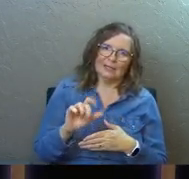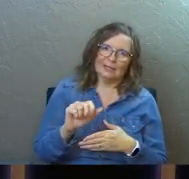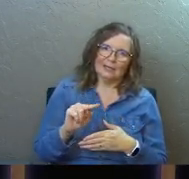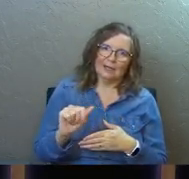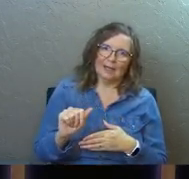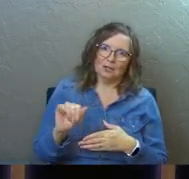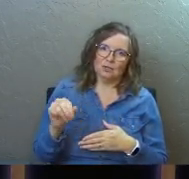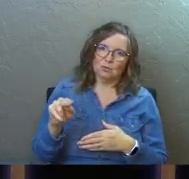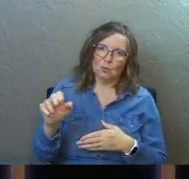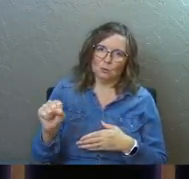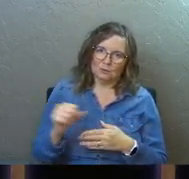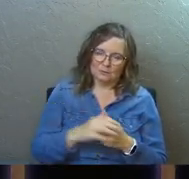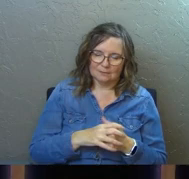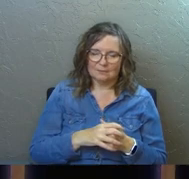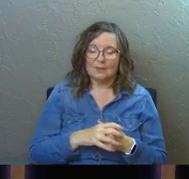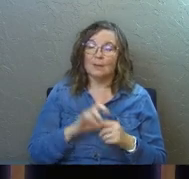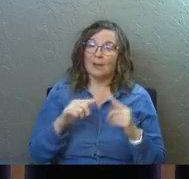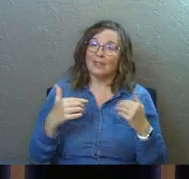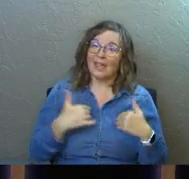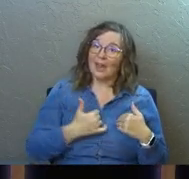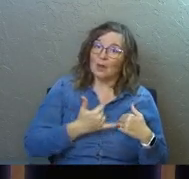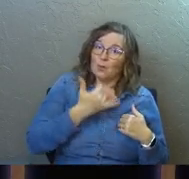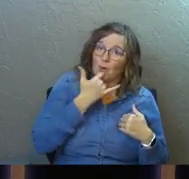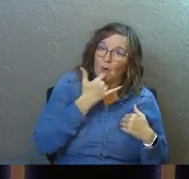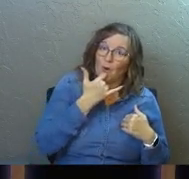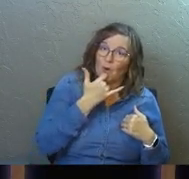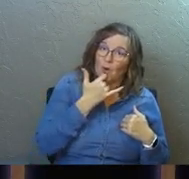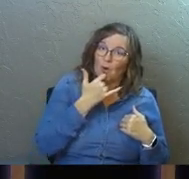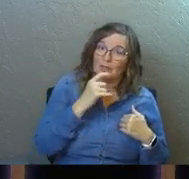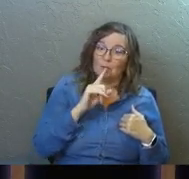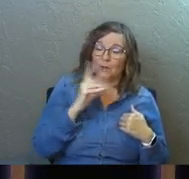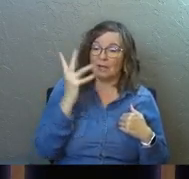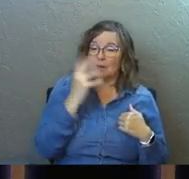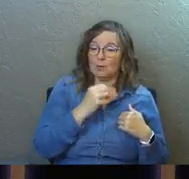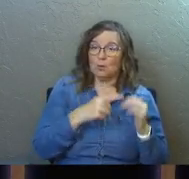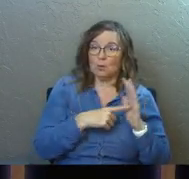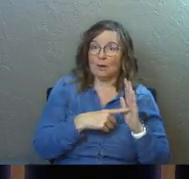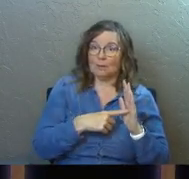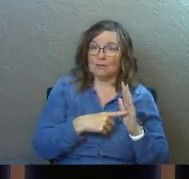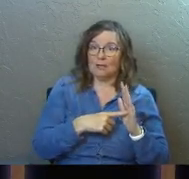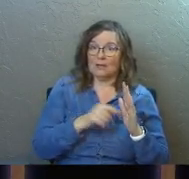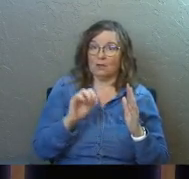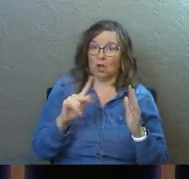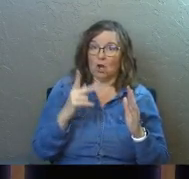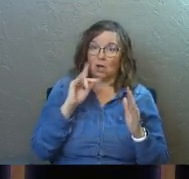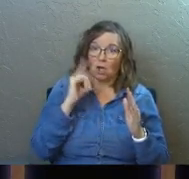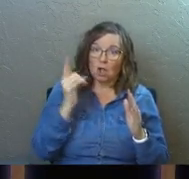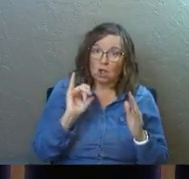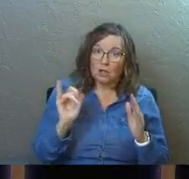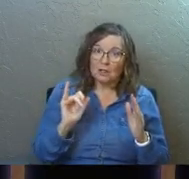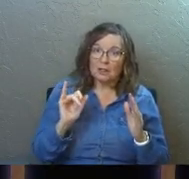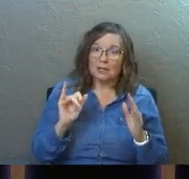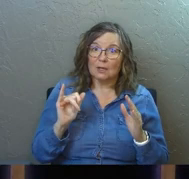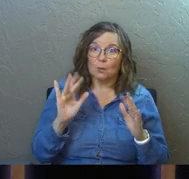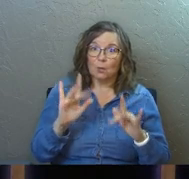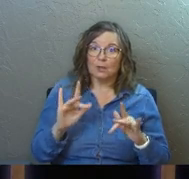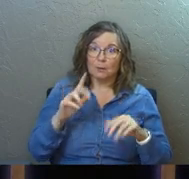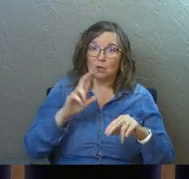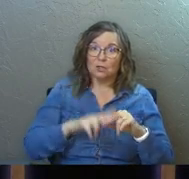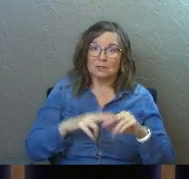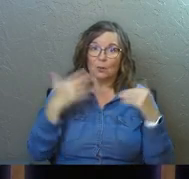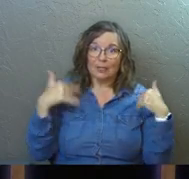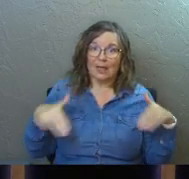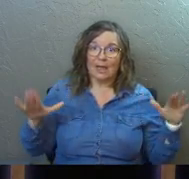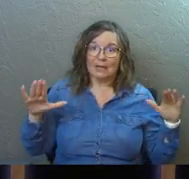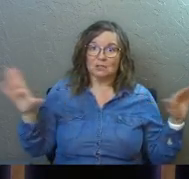Jones in this moment. But they had it wrong, of course. Like, they did a really beautiful representation of what it might have looked at, like with the mercy seat and the